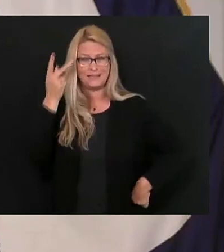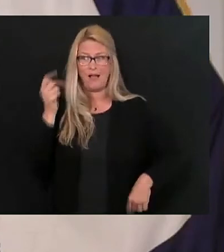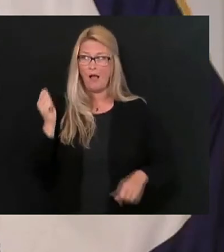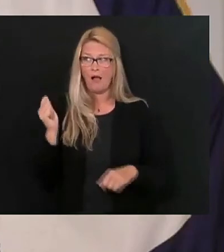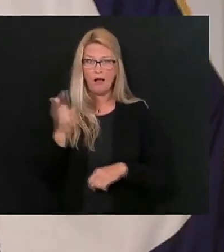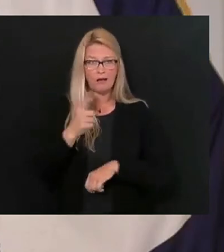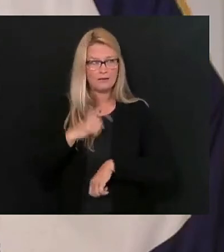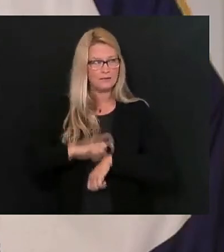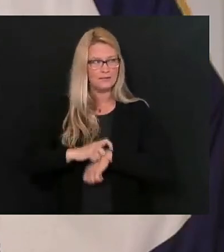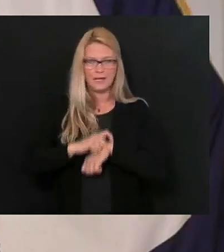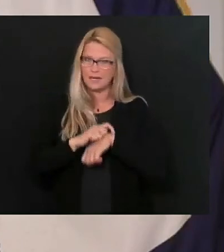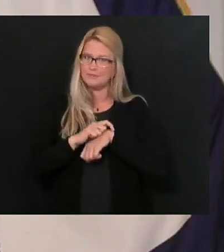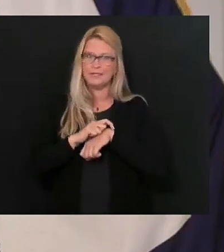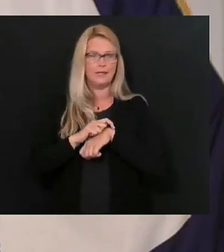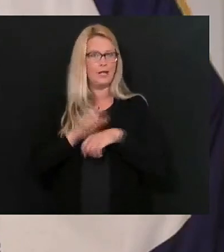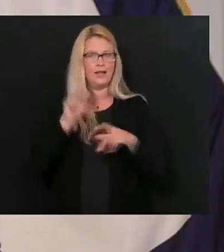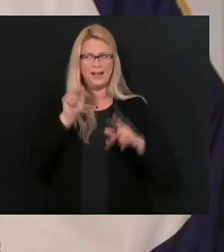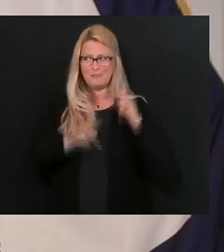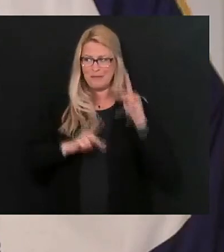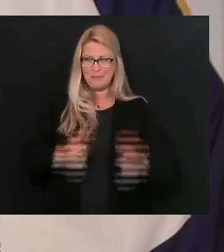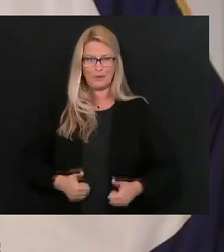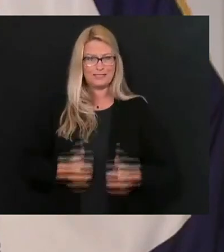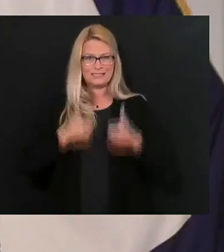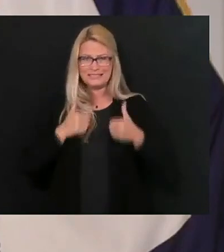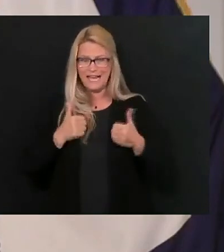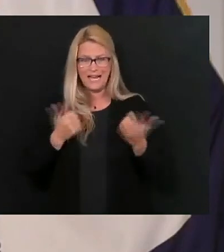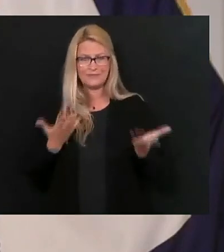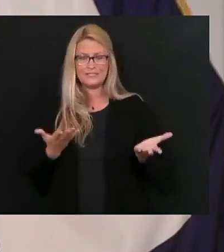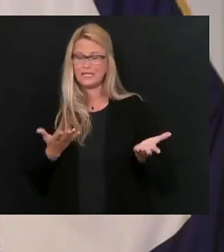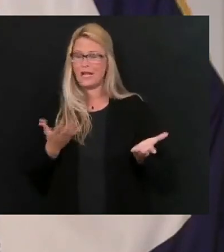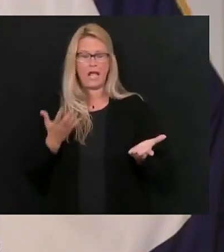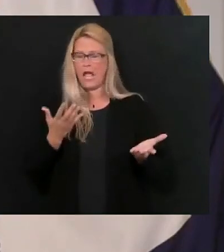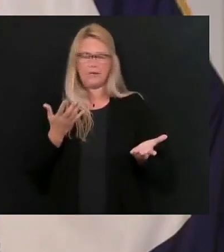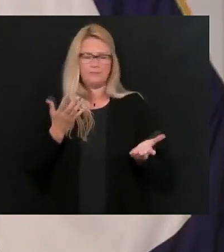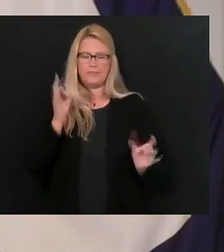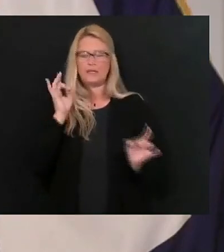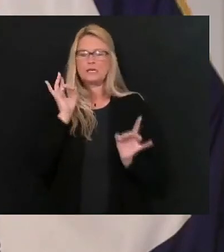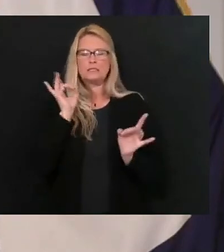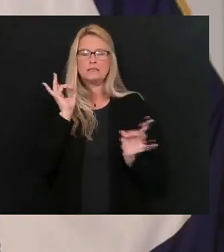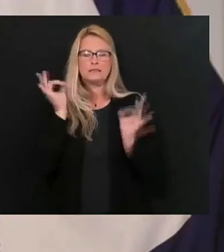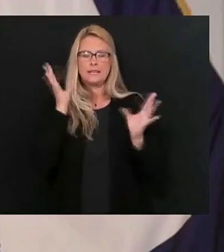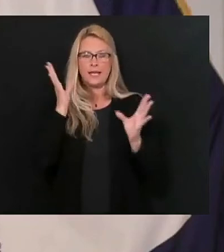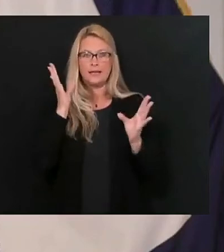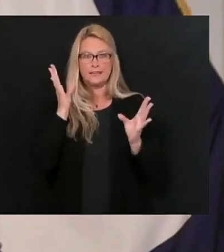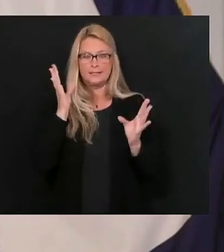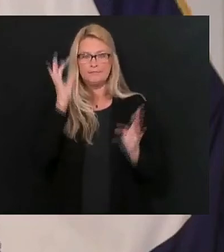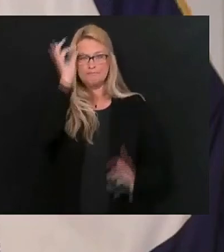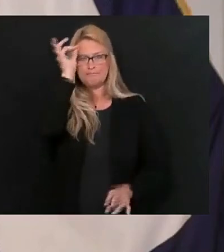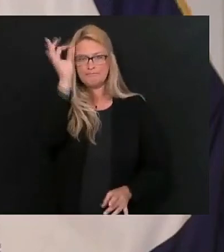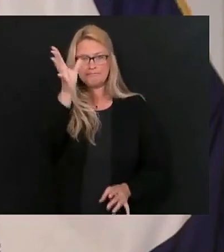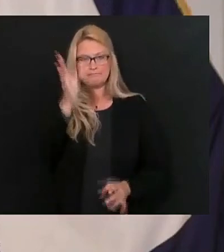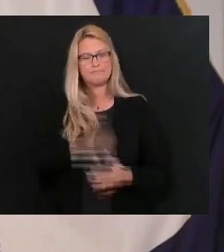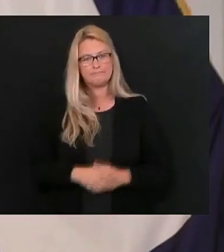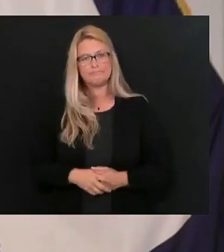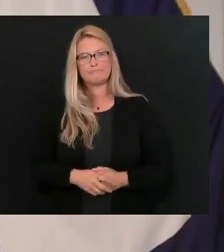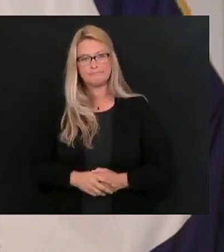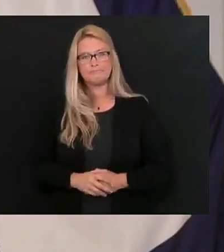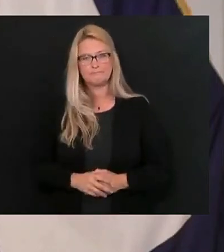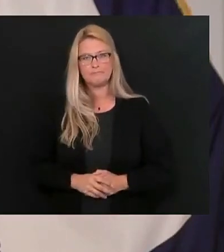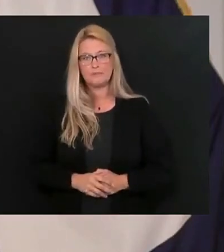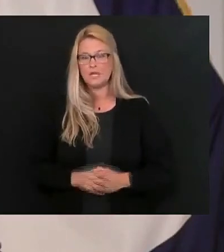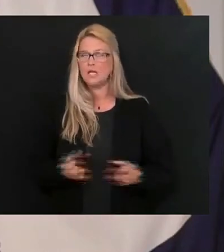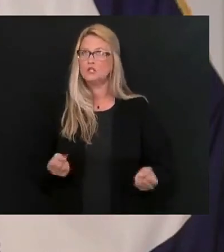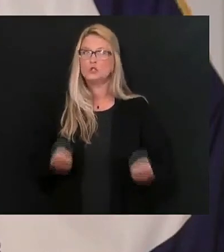time, with people's lives on the line. I just can't stand it. I can't stand it. And, like I've said so